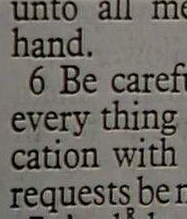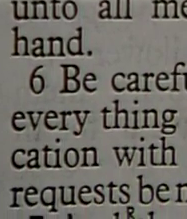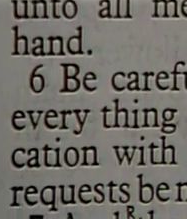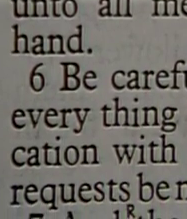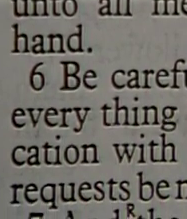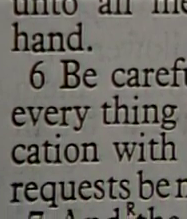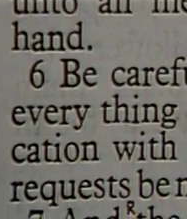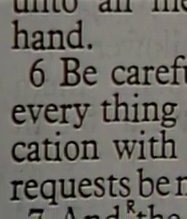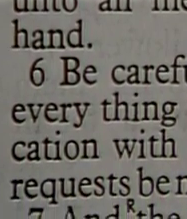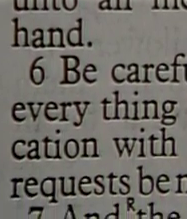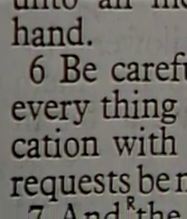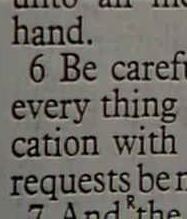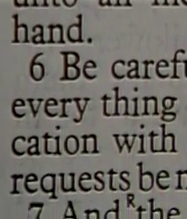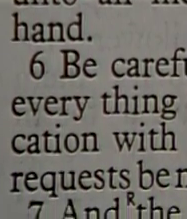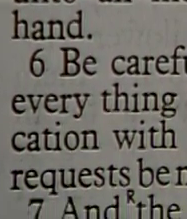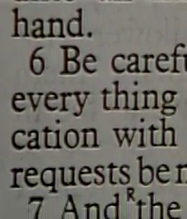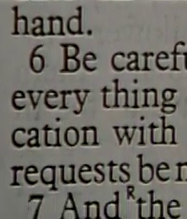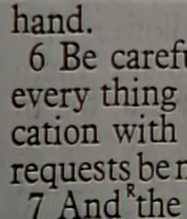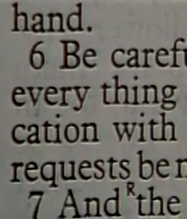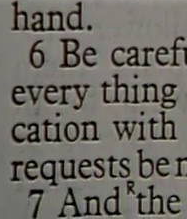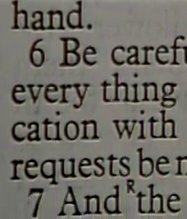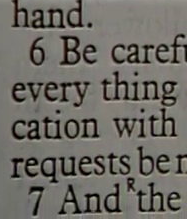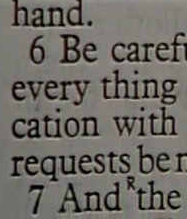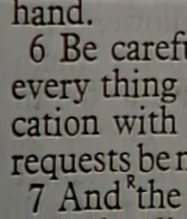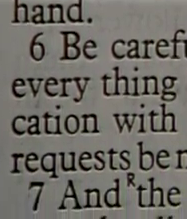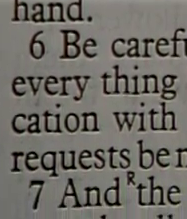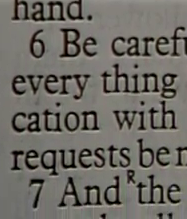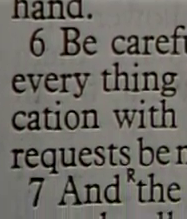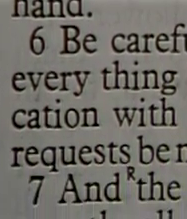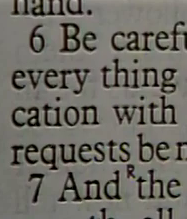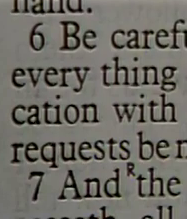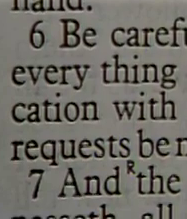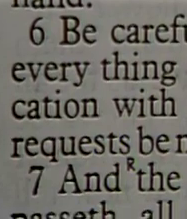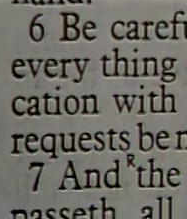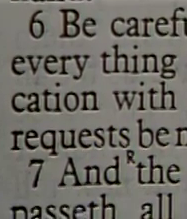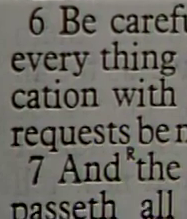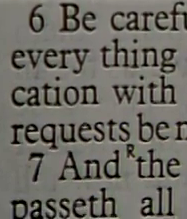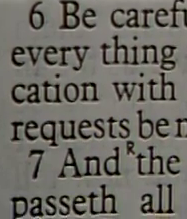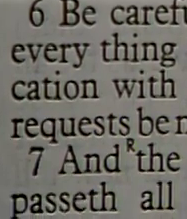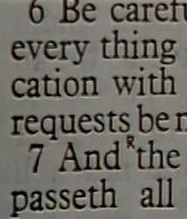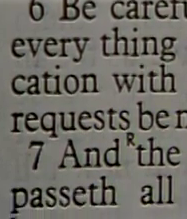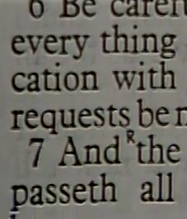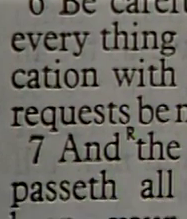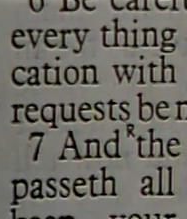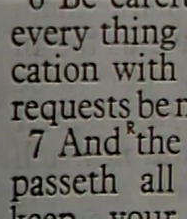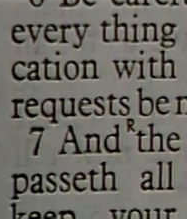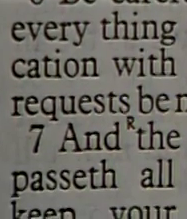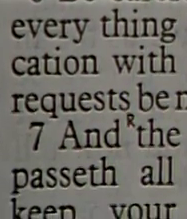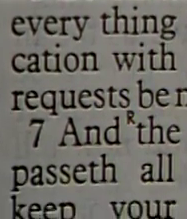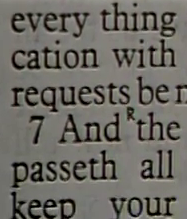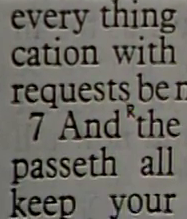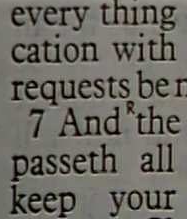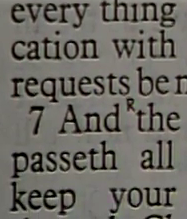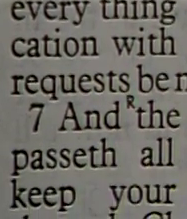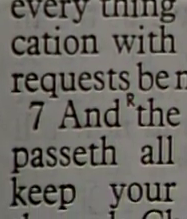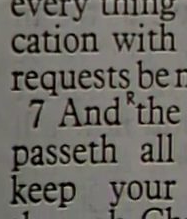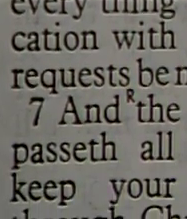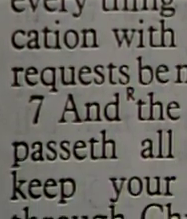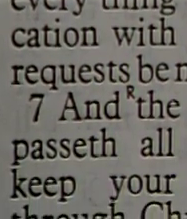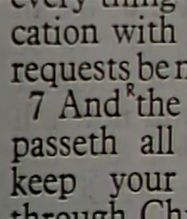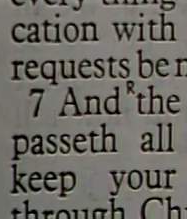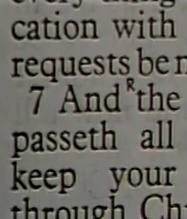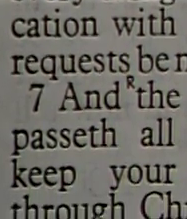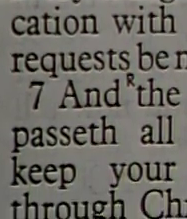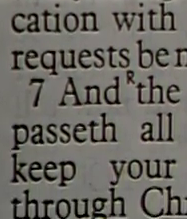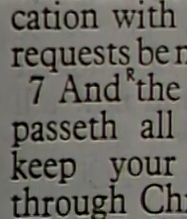Lord always. And again, I say rejoice. Let your moderation be known unto all men. The Lord is